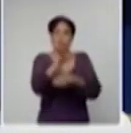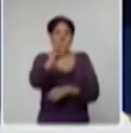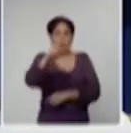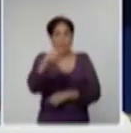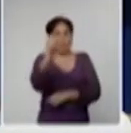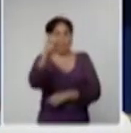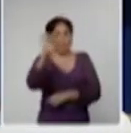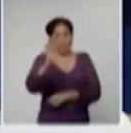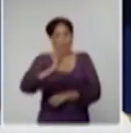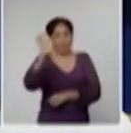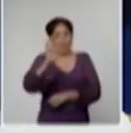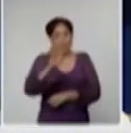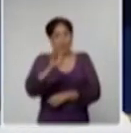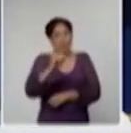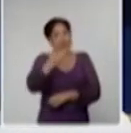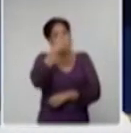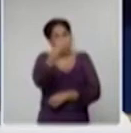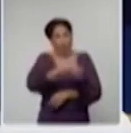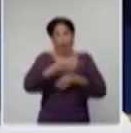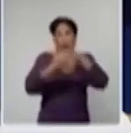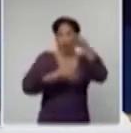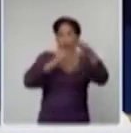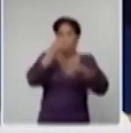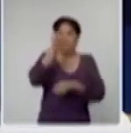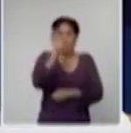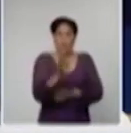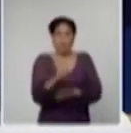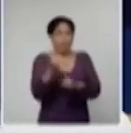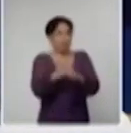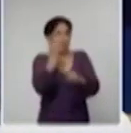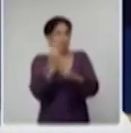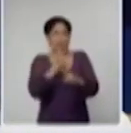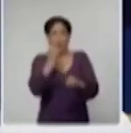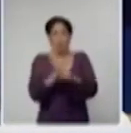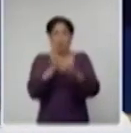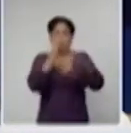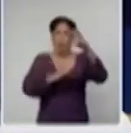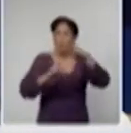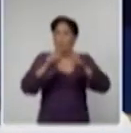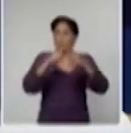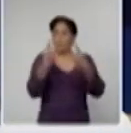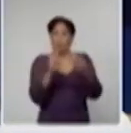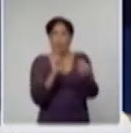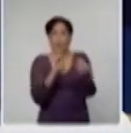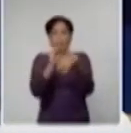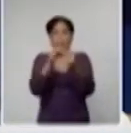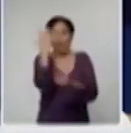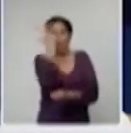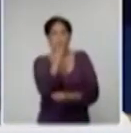49.7%. The 7 cases were asymptomatic for a cumulative of